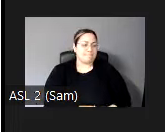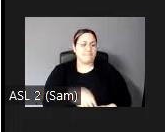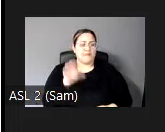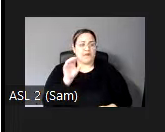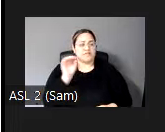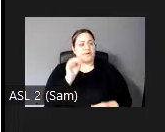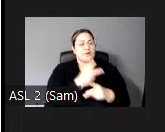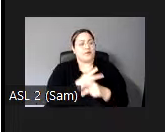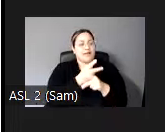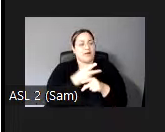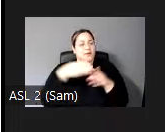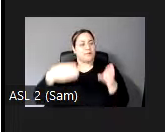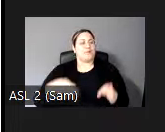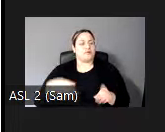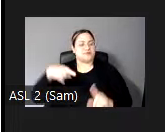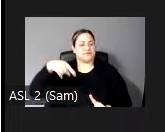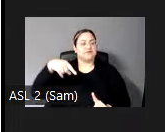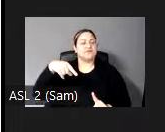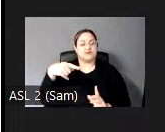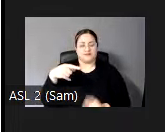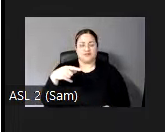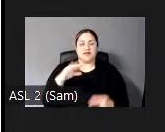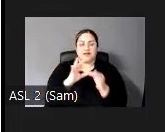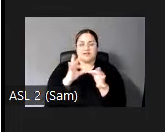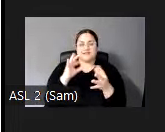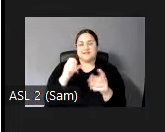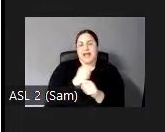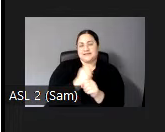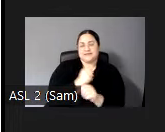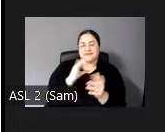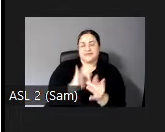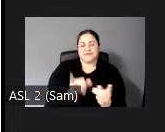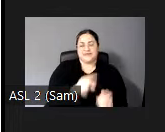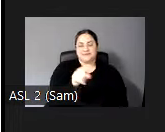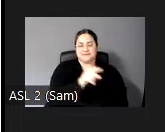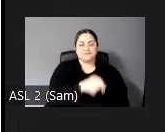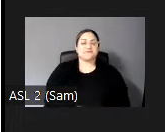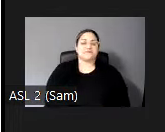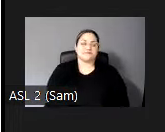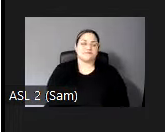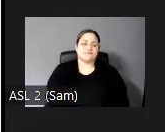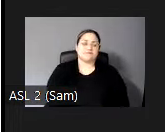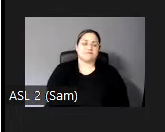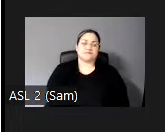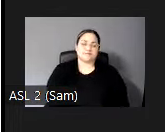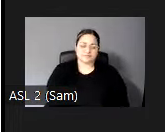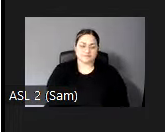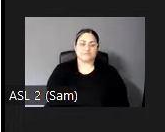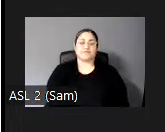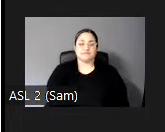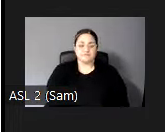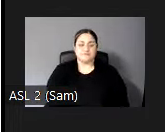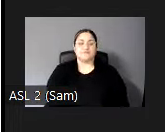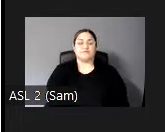see. But if you look at the bottom, in 2020, unpaid caregiving. So these, again, are family, friends,